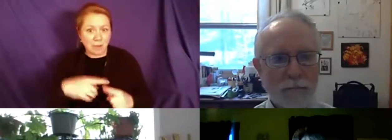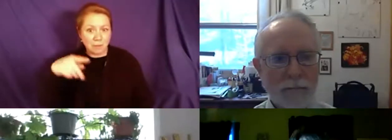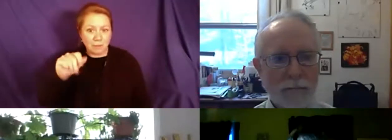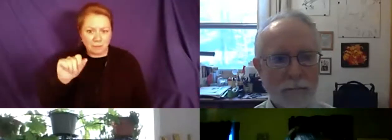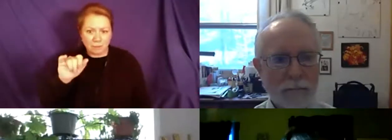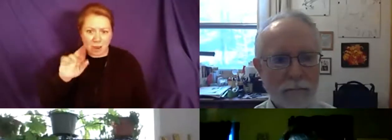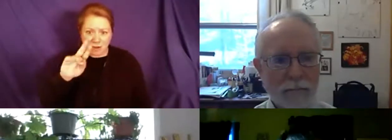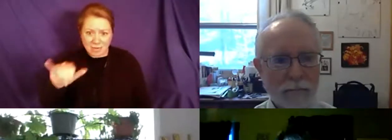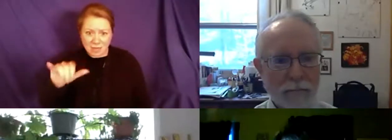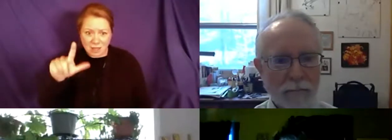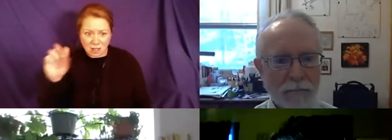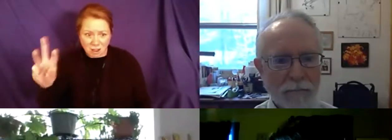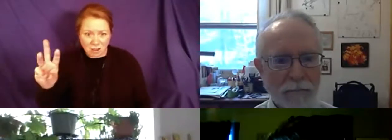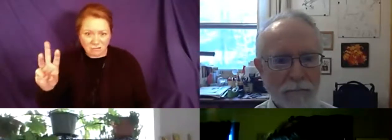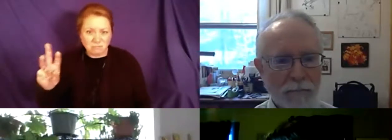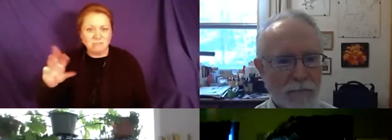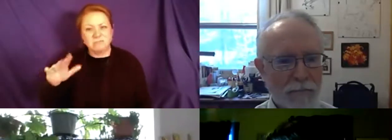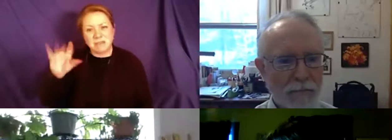back in the late 90s.